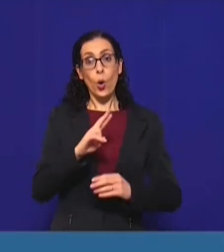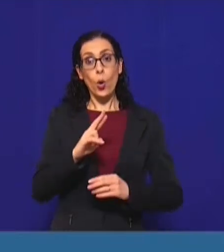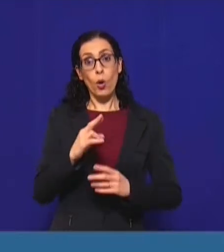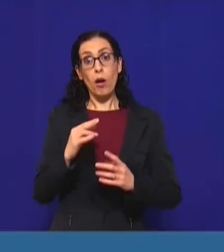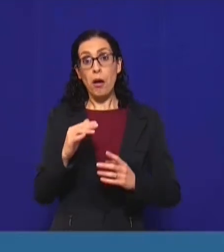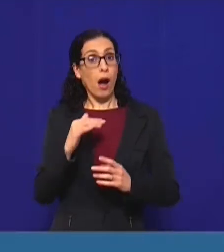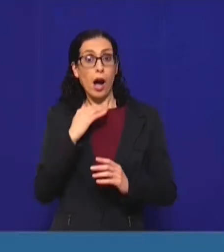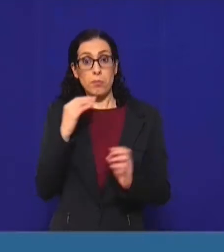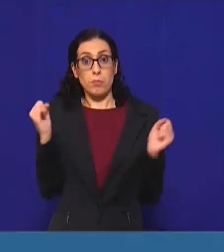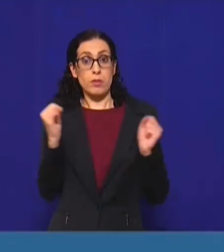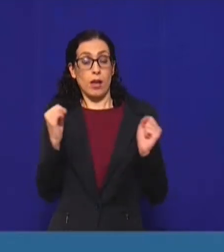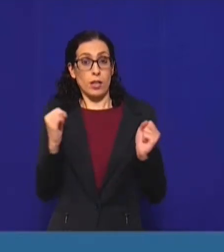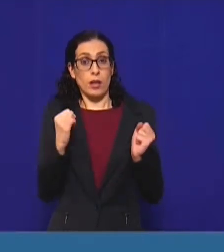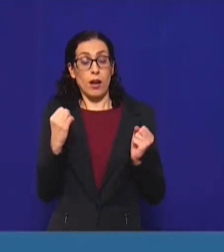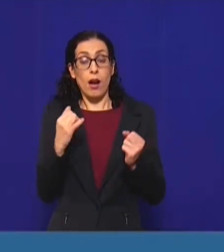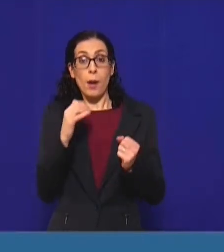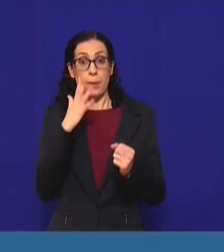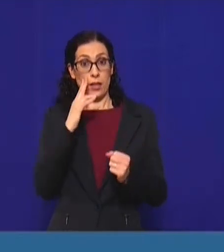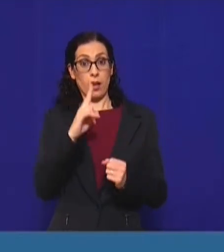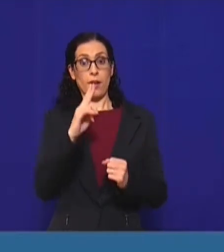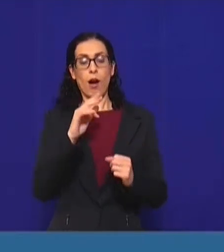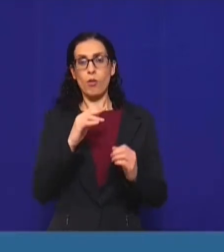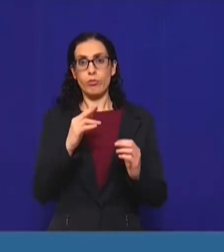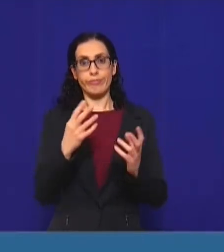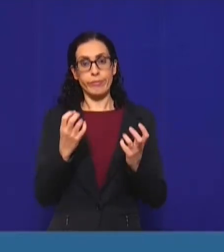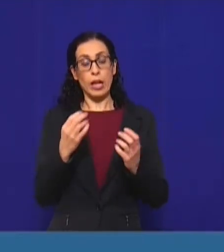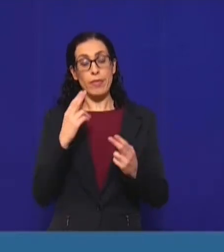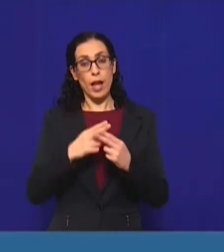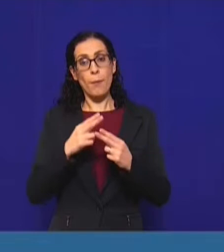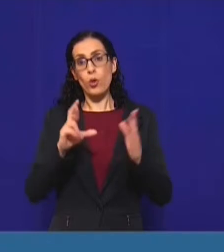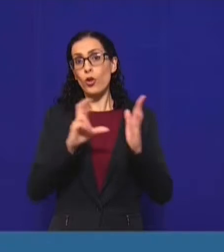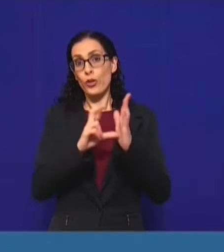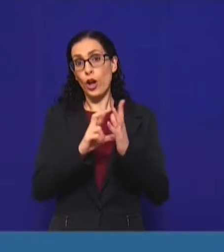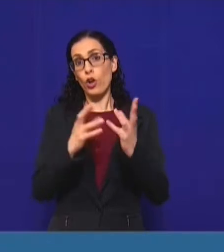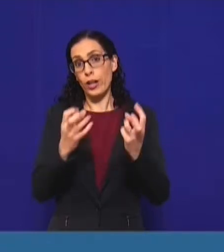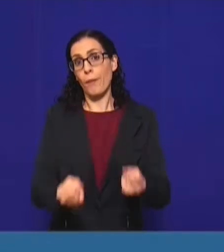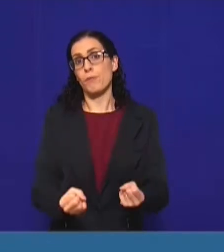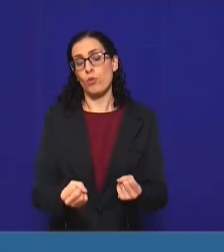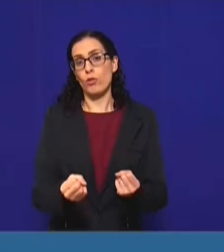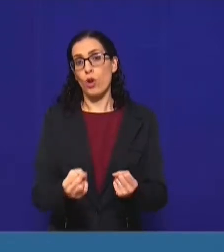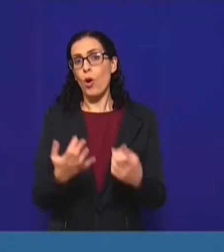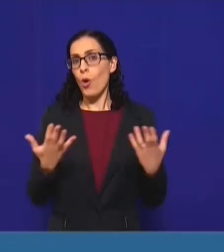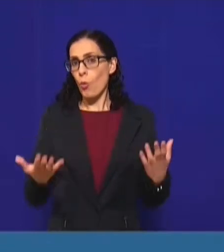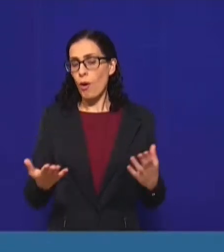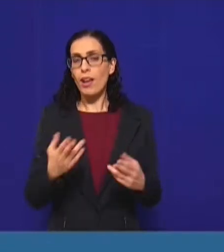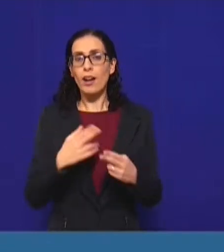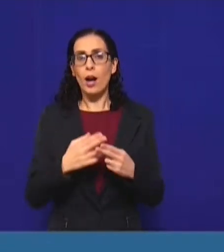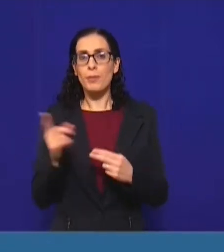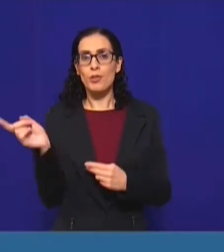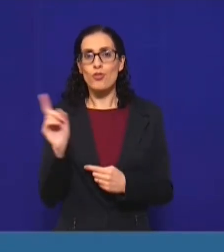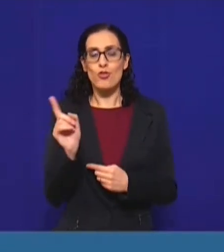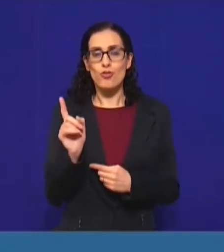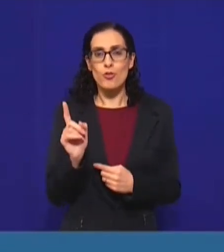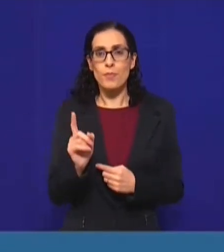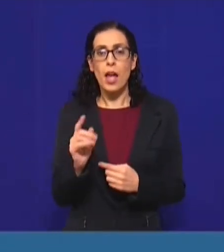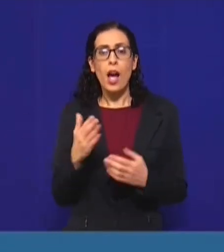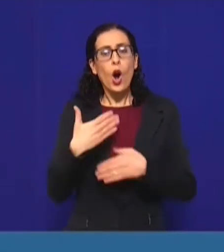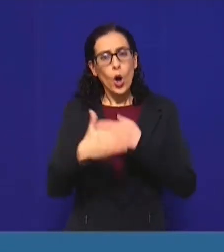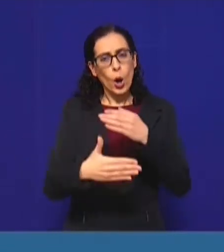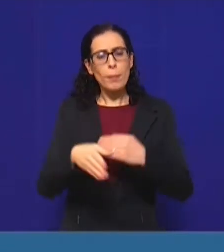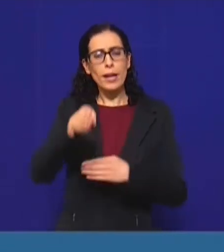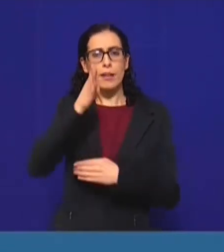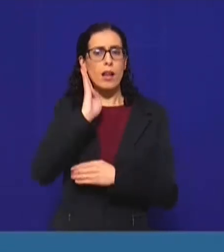sitwazzjoni fejn ikollok numru ta' każijiet tieħu l-miżuri li huma effettivi. U kien għalhekk li aħna żammejna pereżempju il-bars li